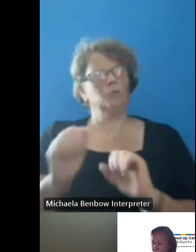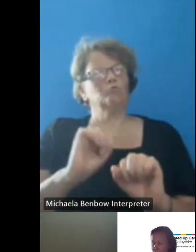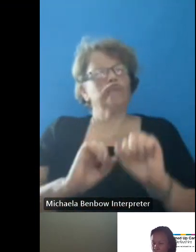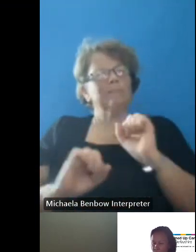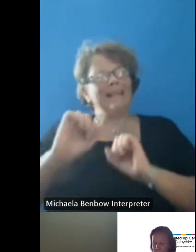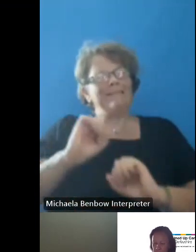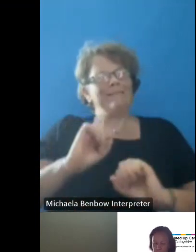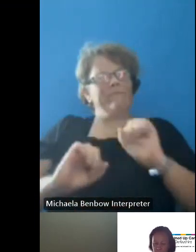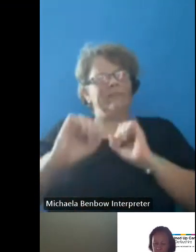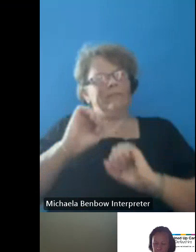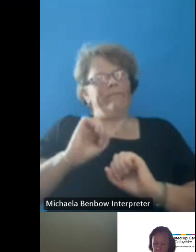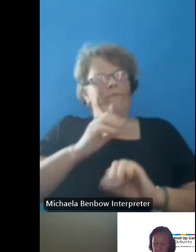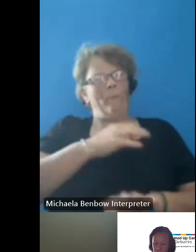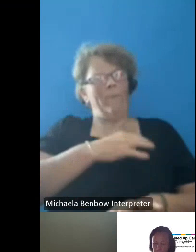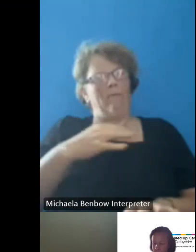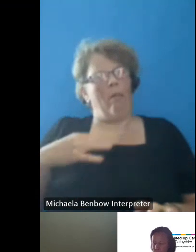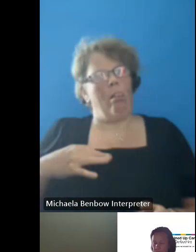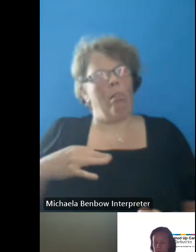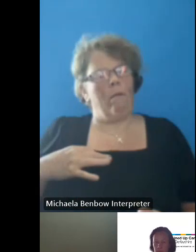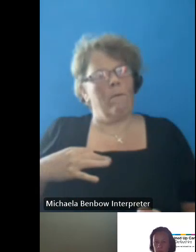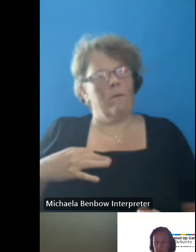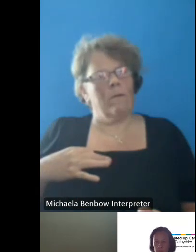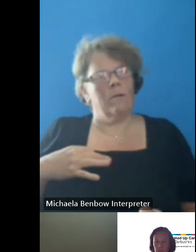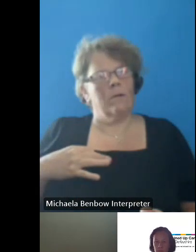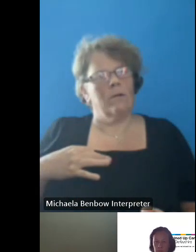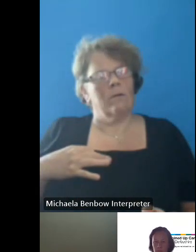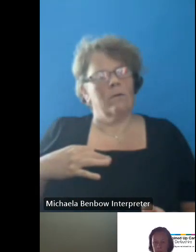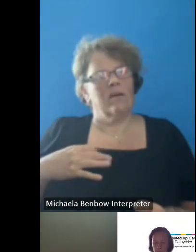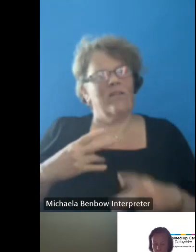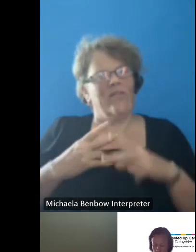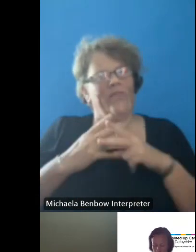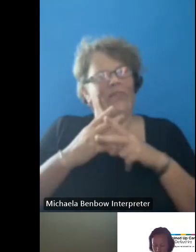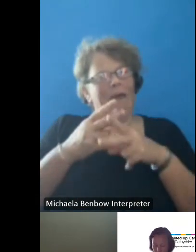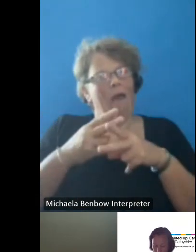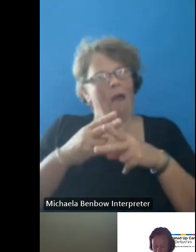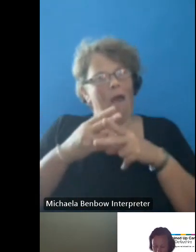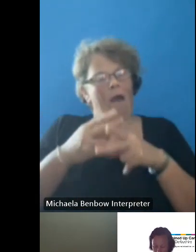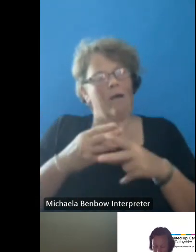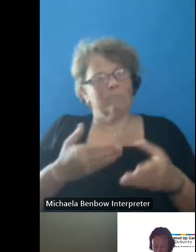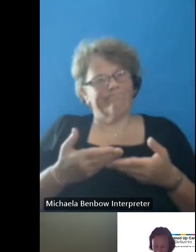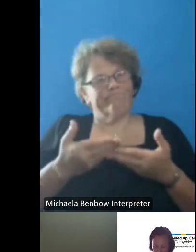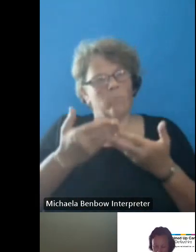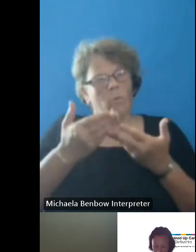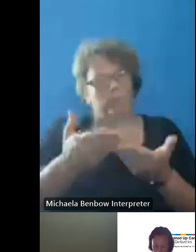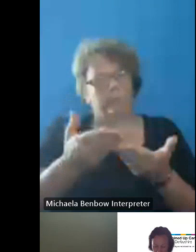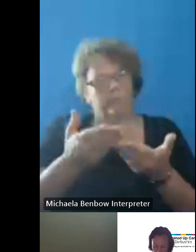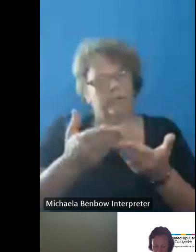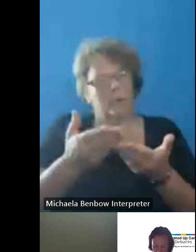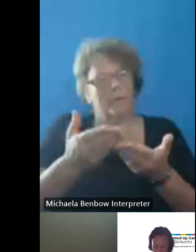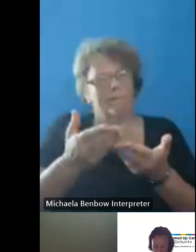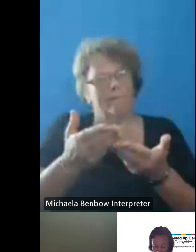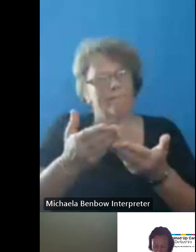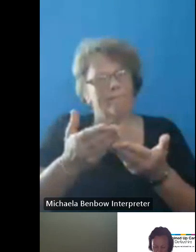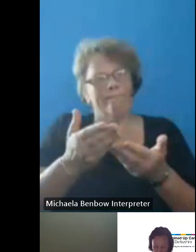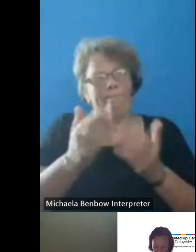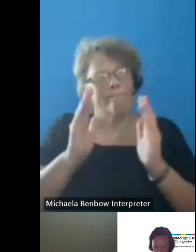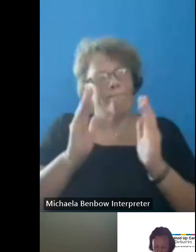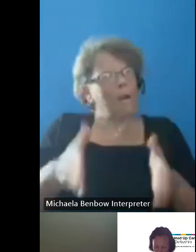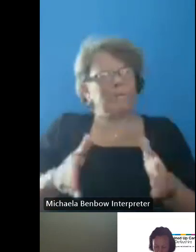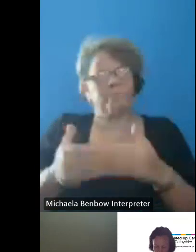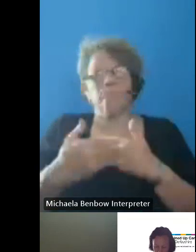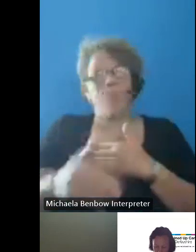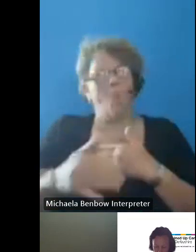we fully recognise that the care offering to people has to be absolutely more